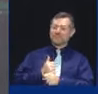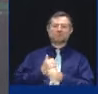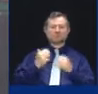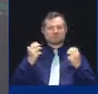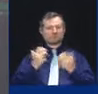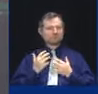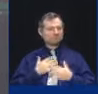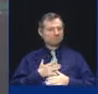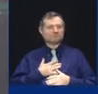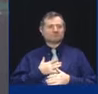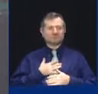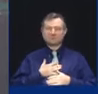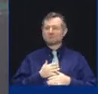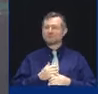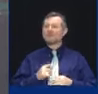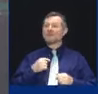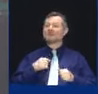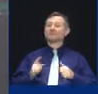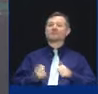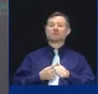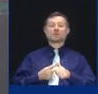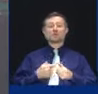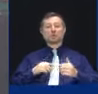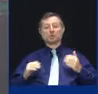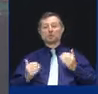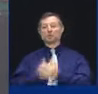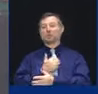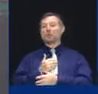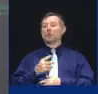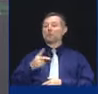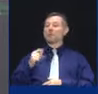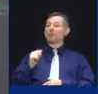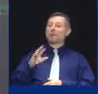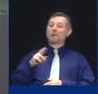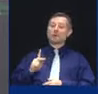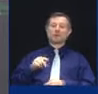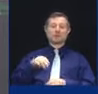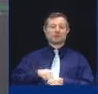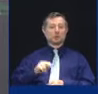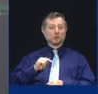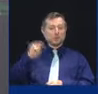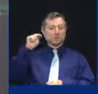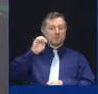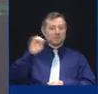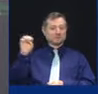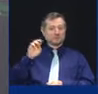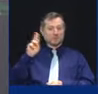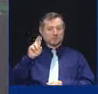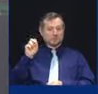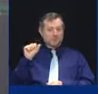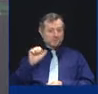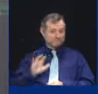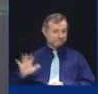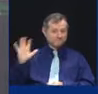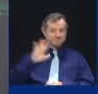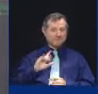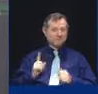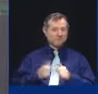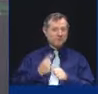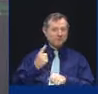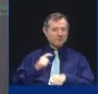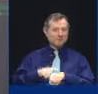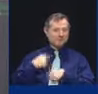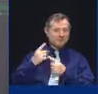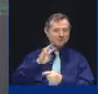first new theme park in the Northeast United States in 40 years, and